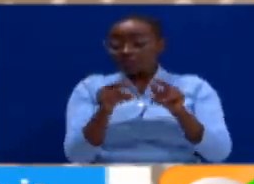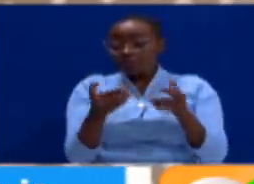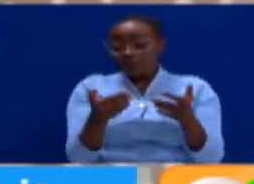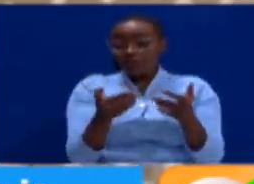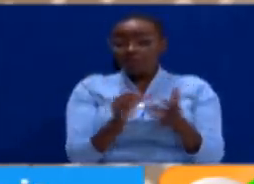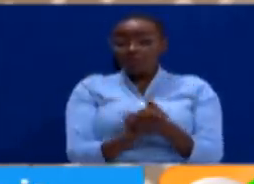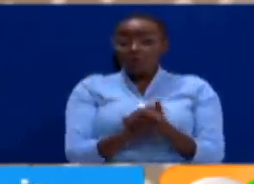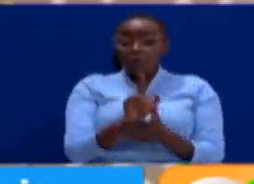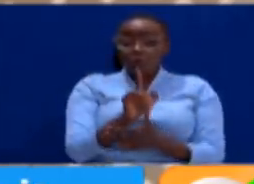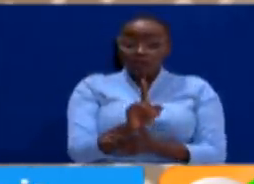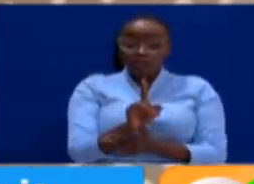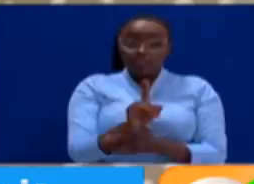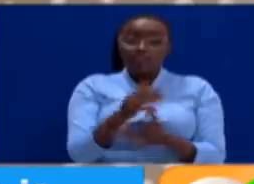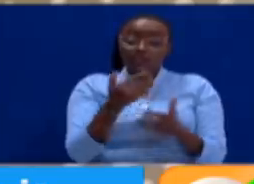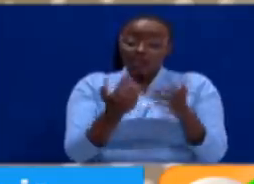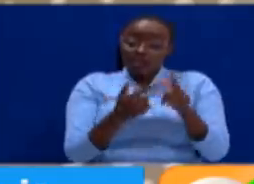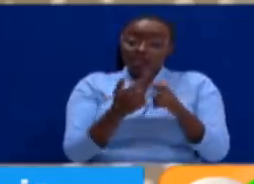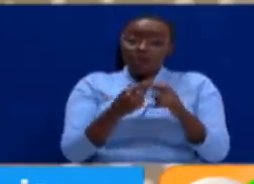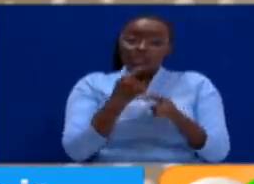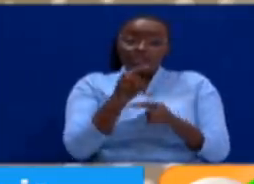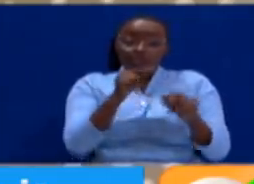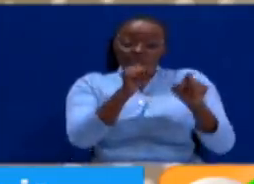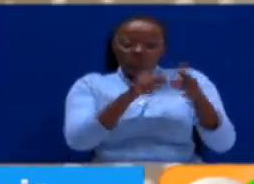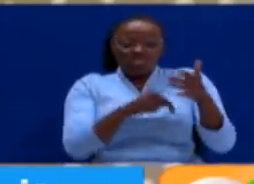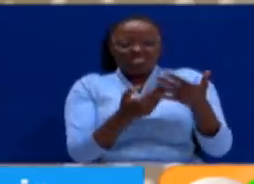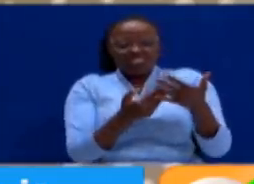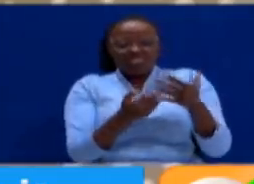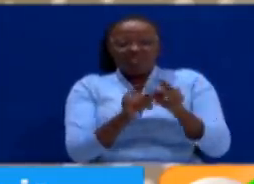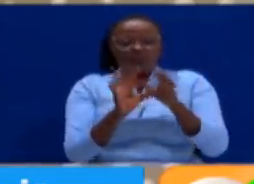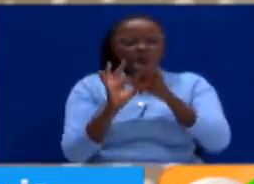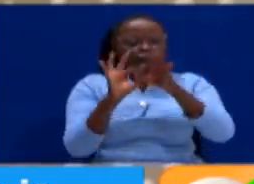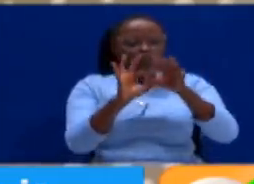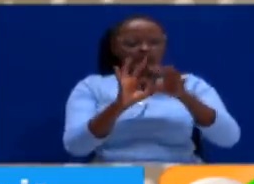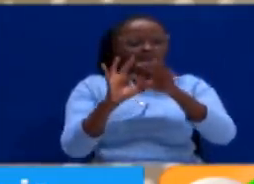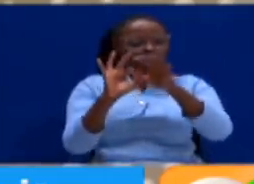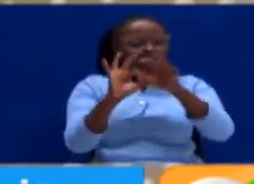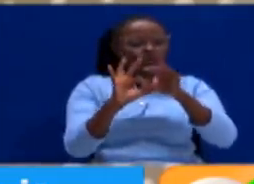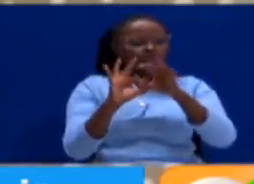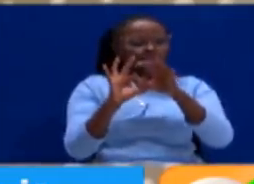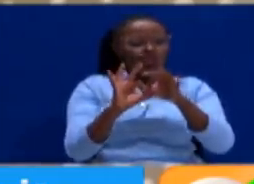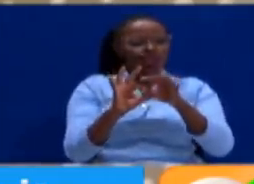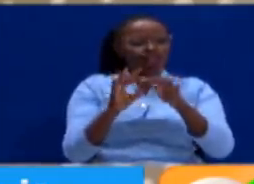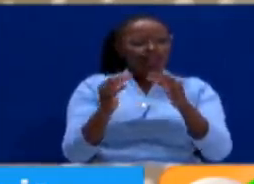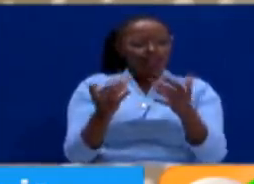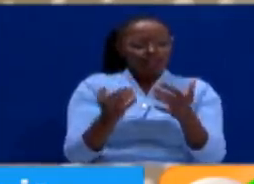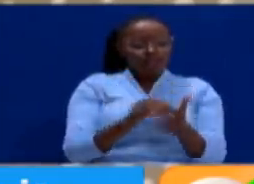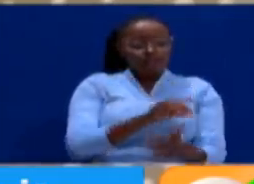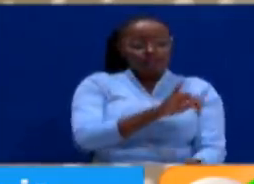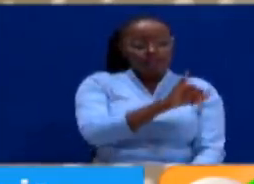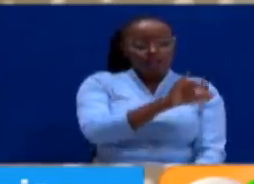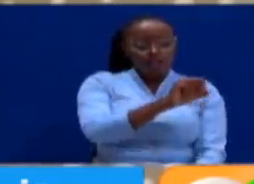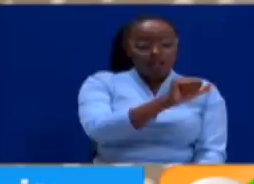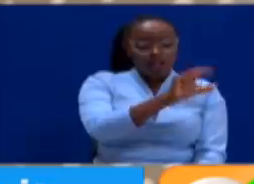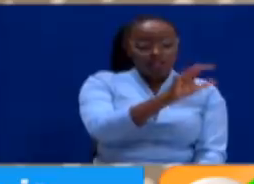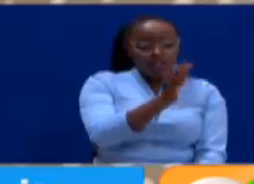by one or two people. I would actually call it, sorry, Joe, you know, a cooperation between Isaac Ruto,